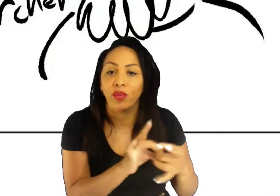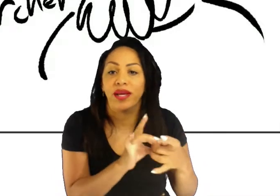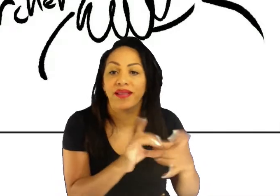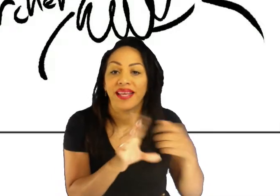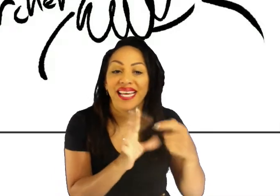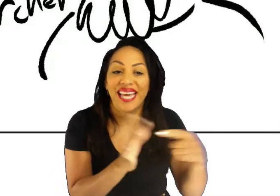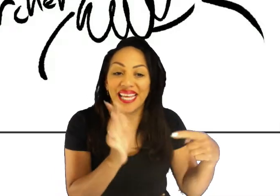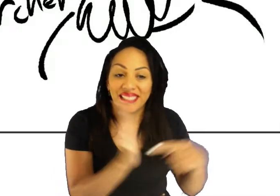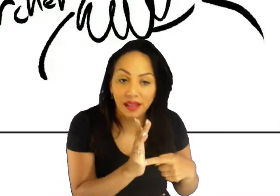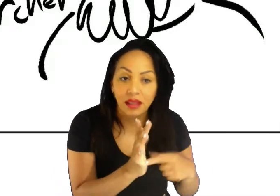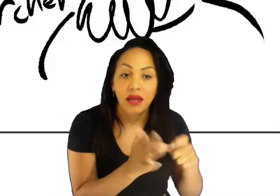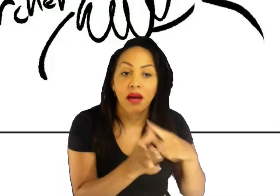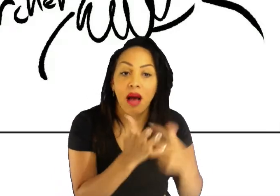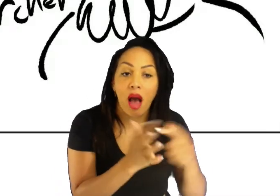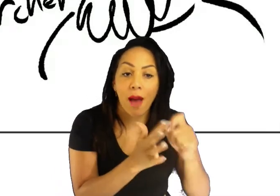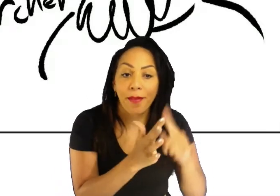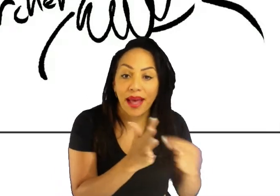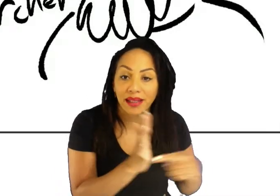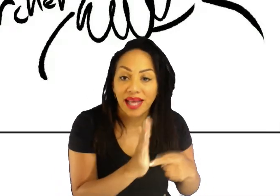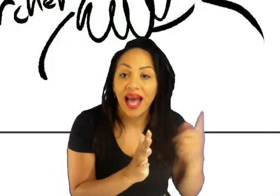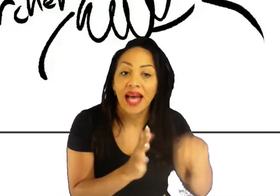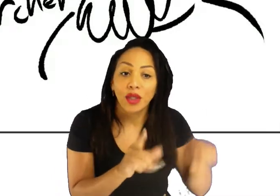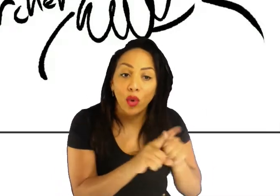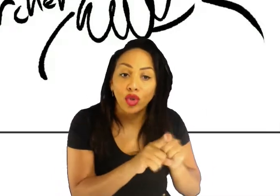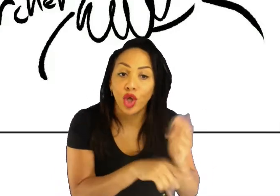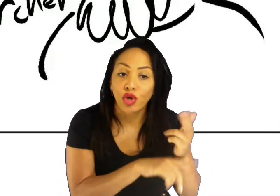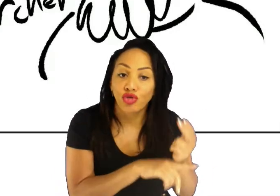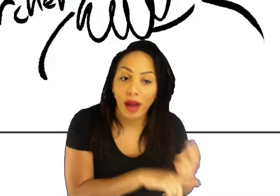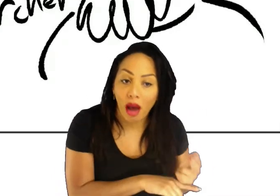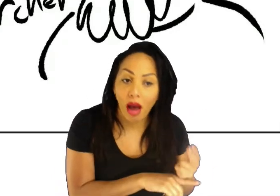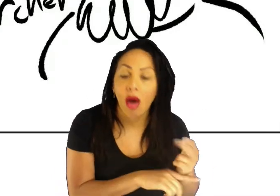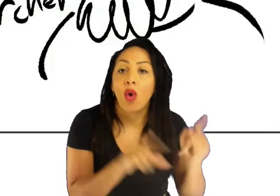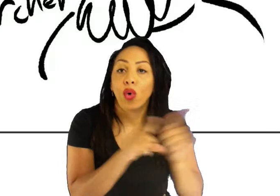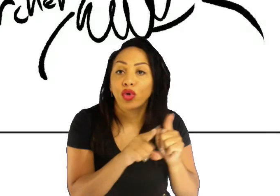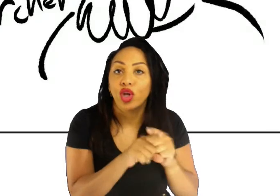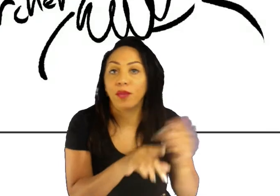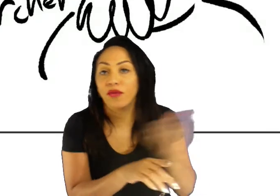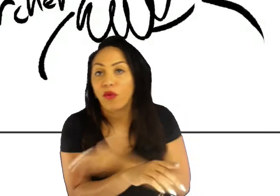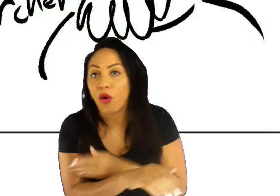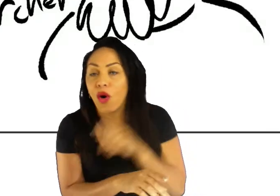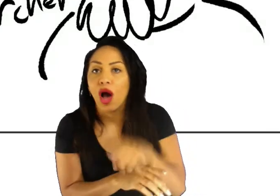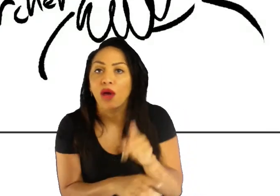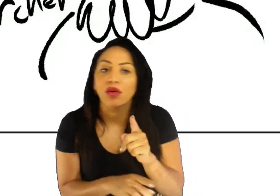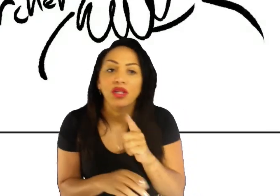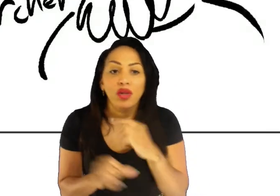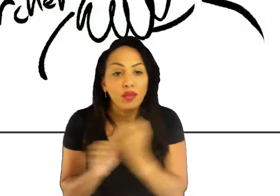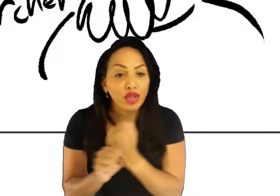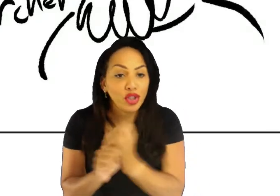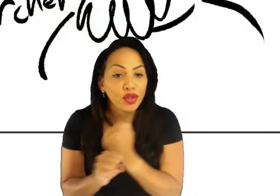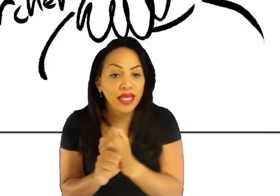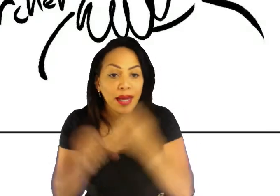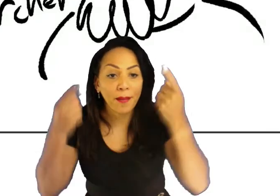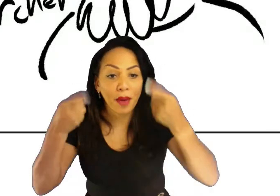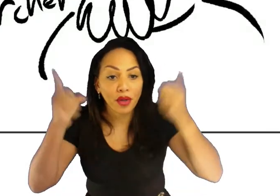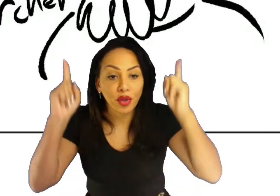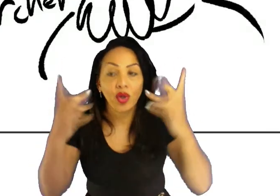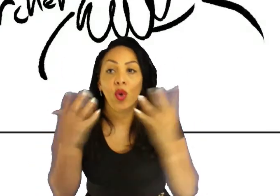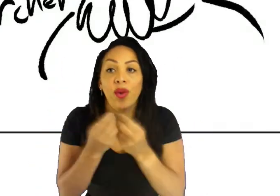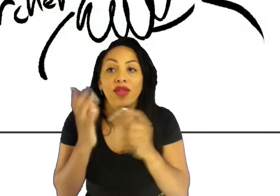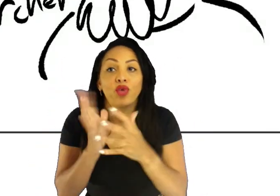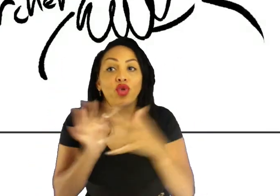Trigger. And before that, I was on the creative producing masters delivered in partnership with the University of the West of